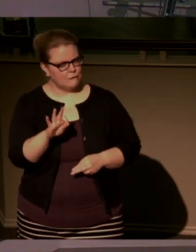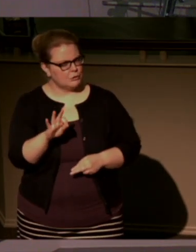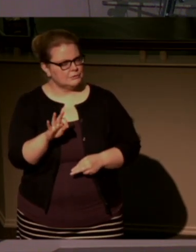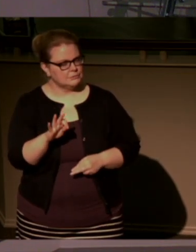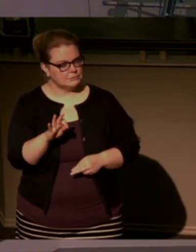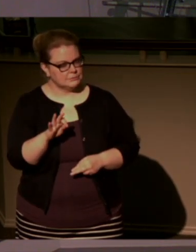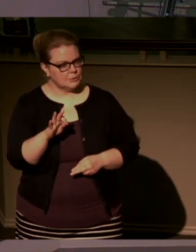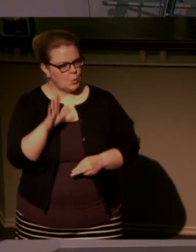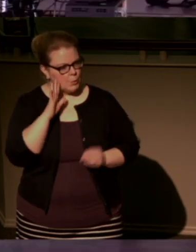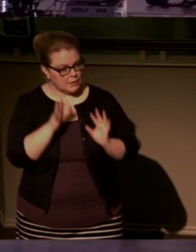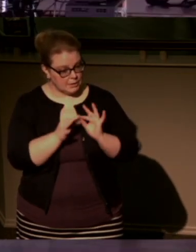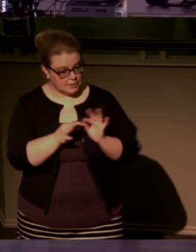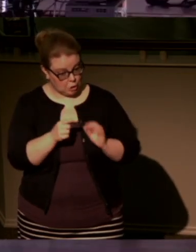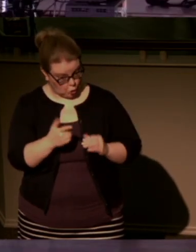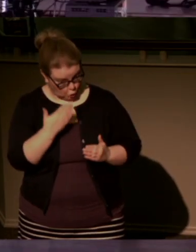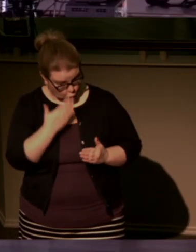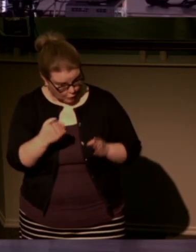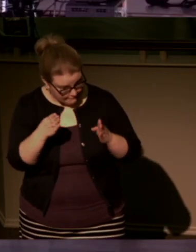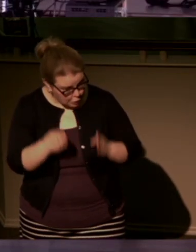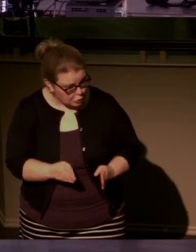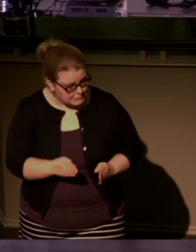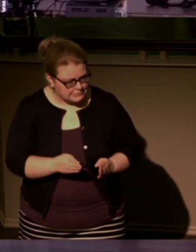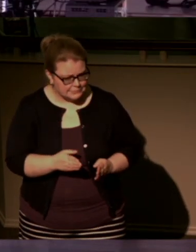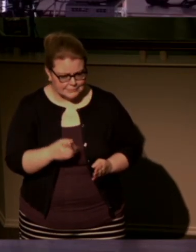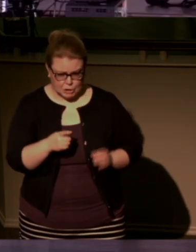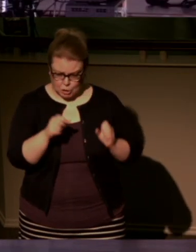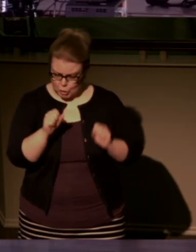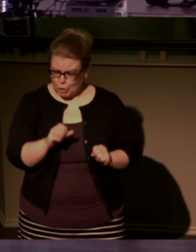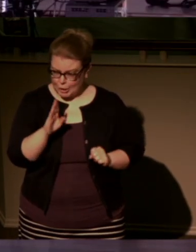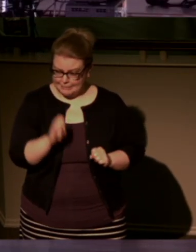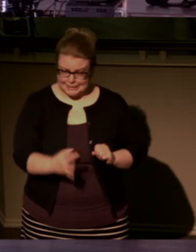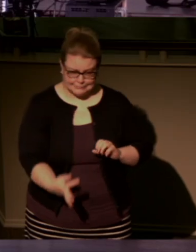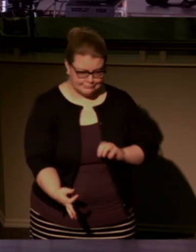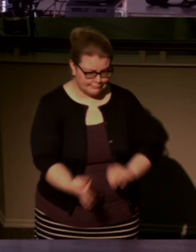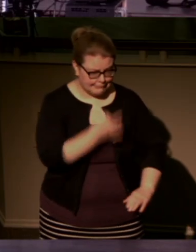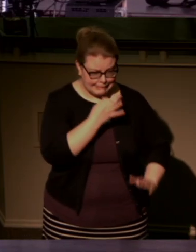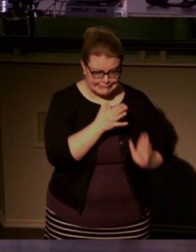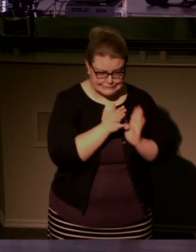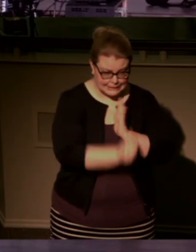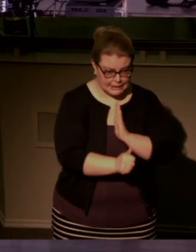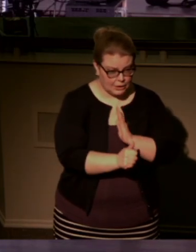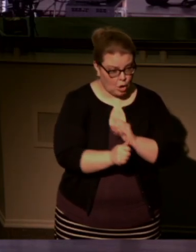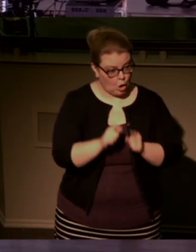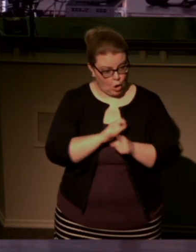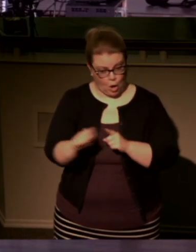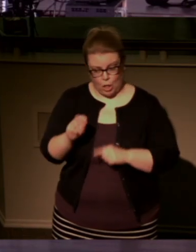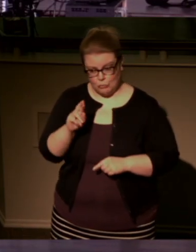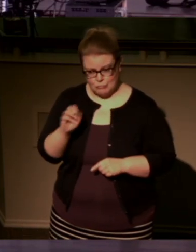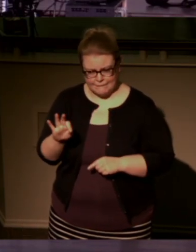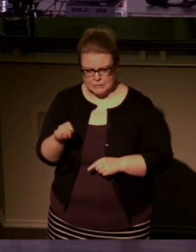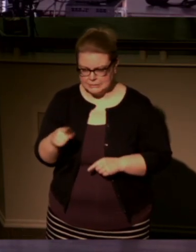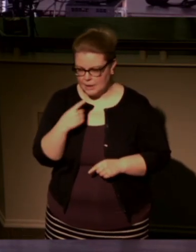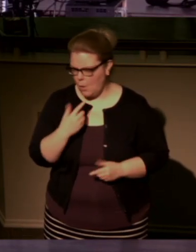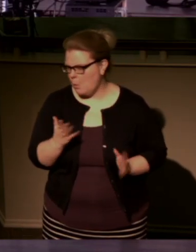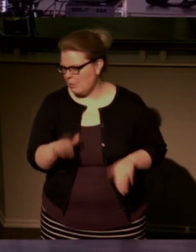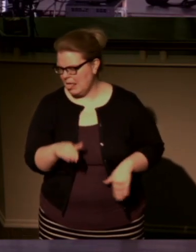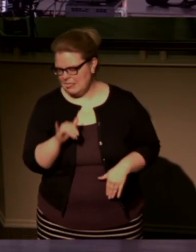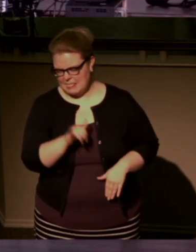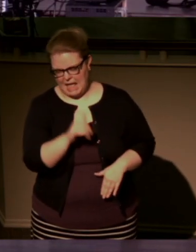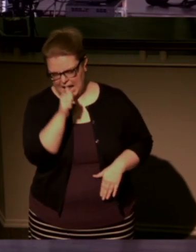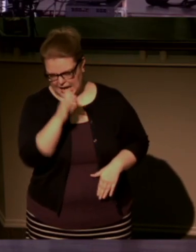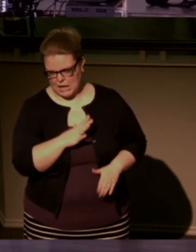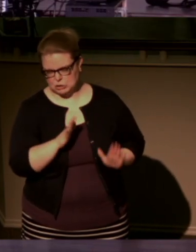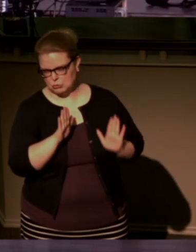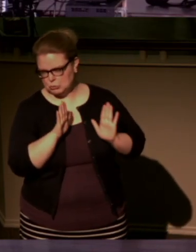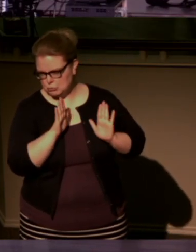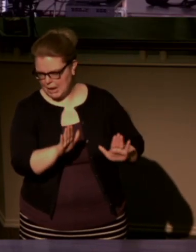goodness of the person. They could be really skillful, and you call their references, and the reference is like, that guy is great